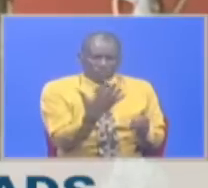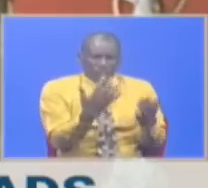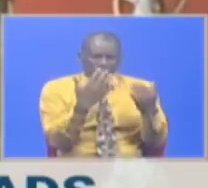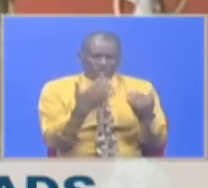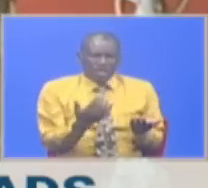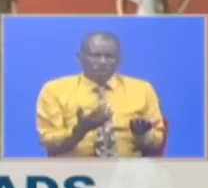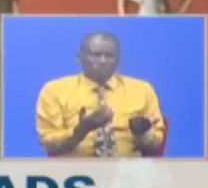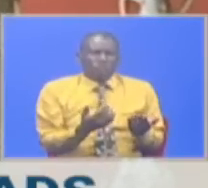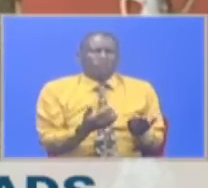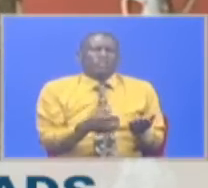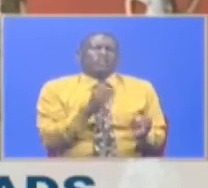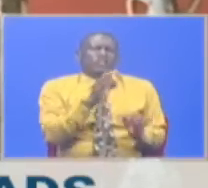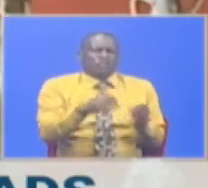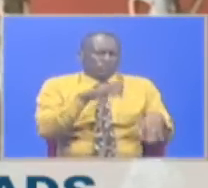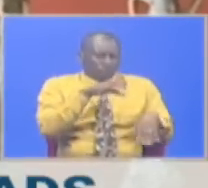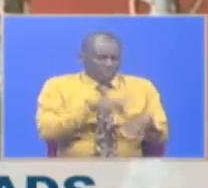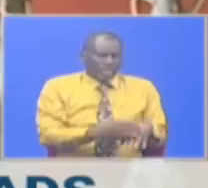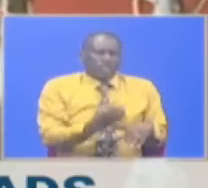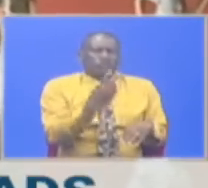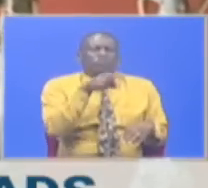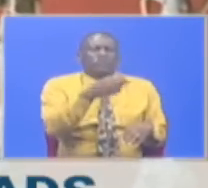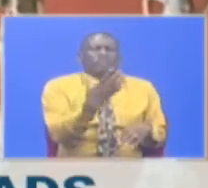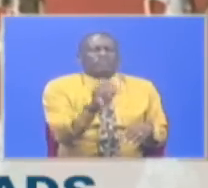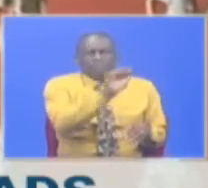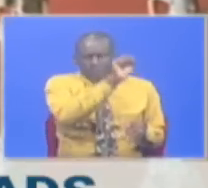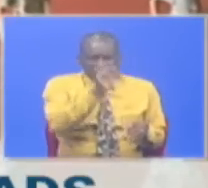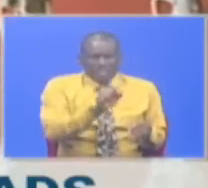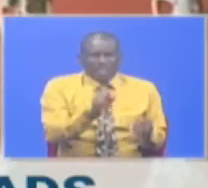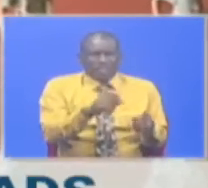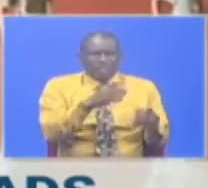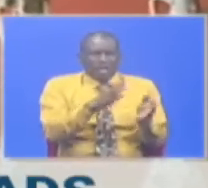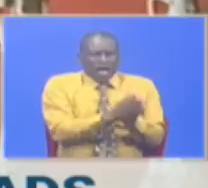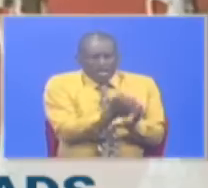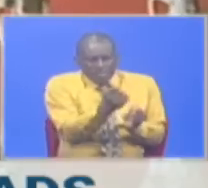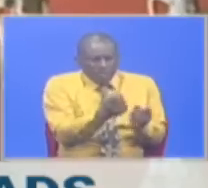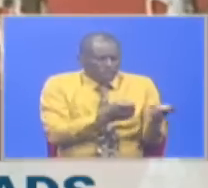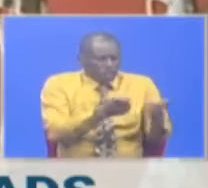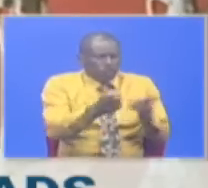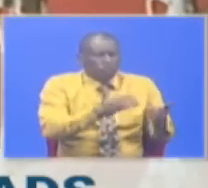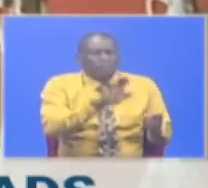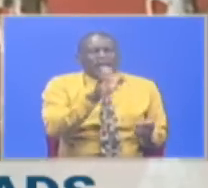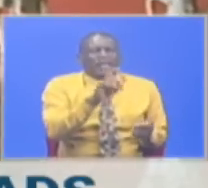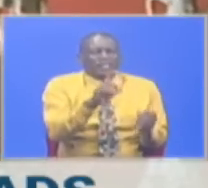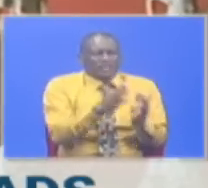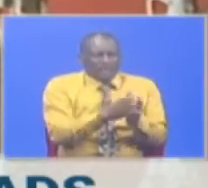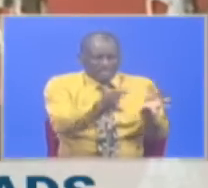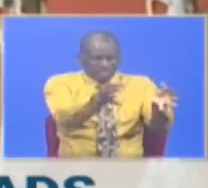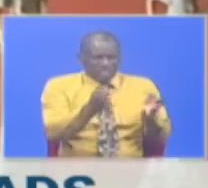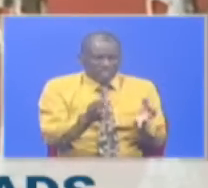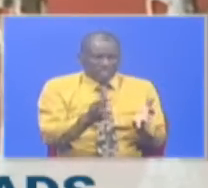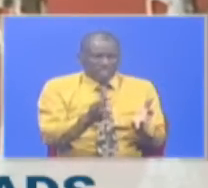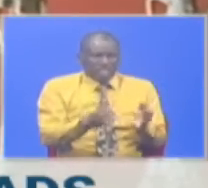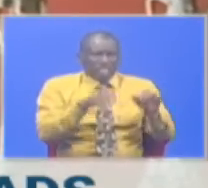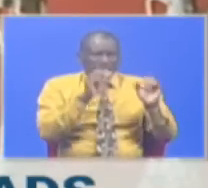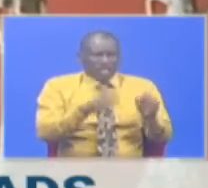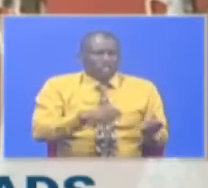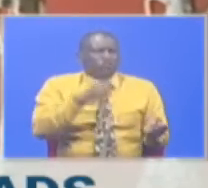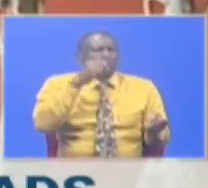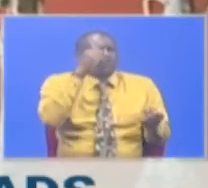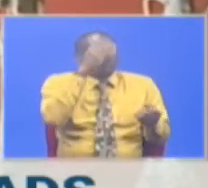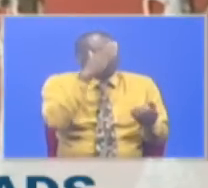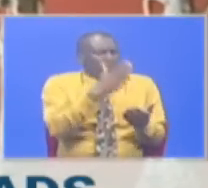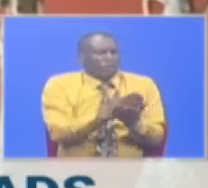low. Even if you had what you needed, but the money is still being controlled by the executive and the treasury, would you guarantee